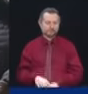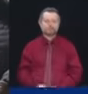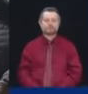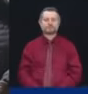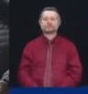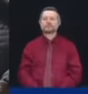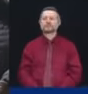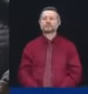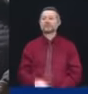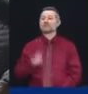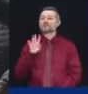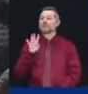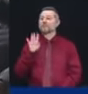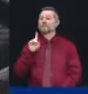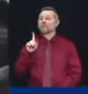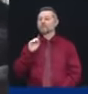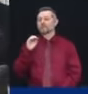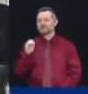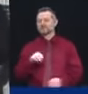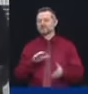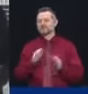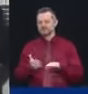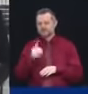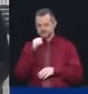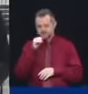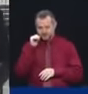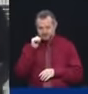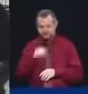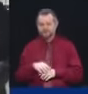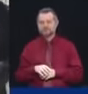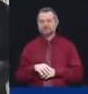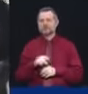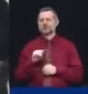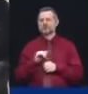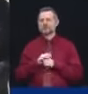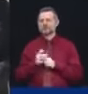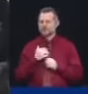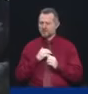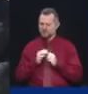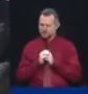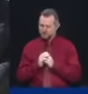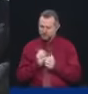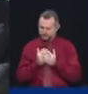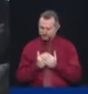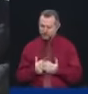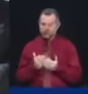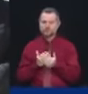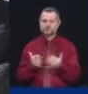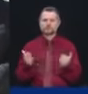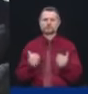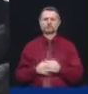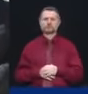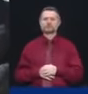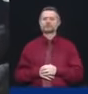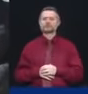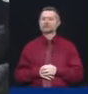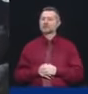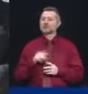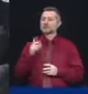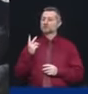41 New Yorkers passed away yesterday from COVID. They're in our thoughts and prayers. Those two